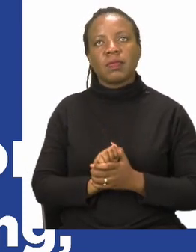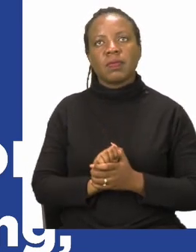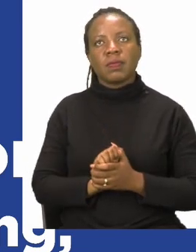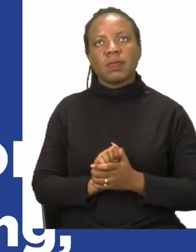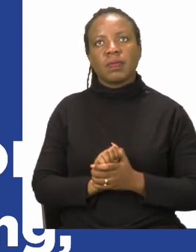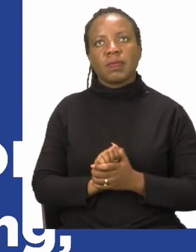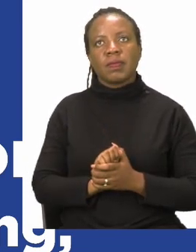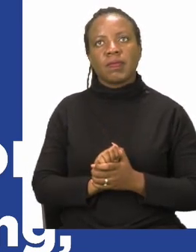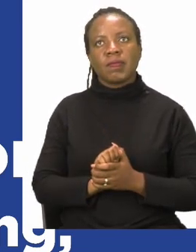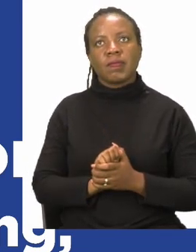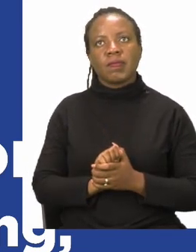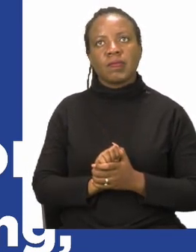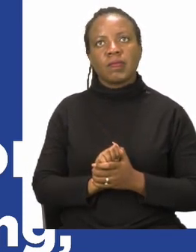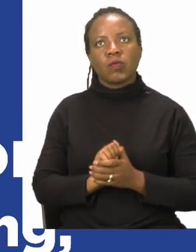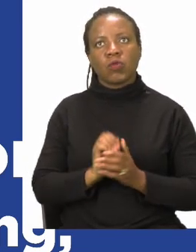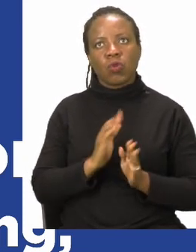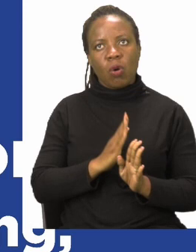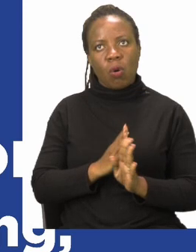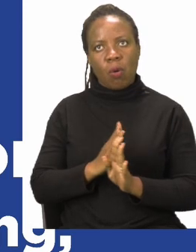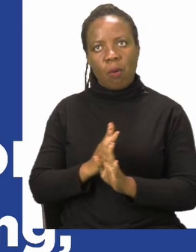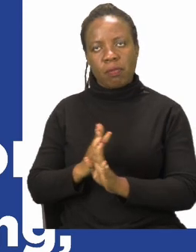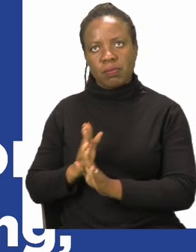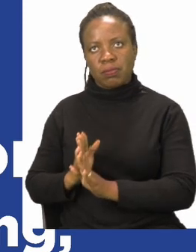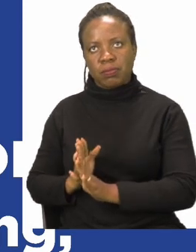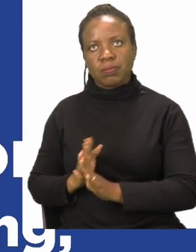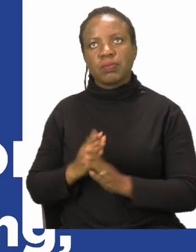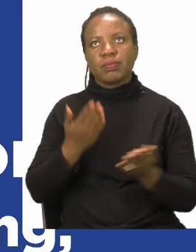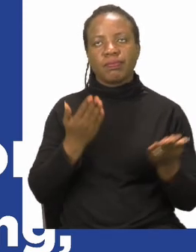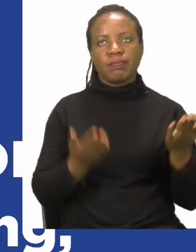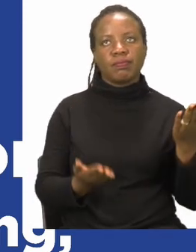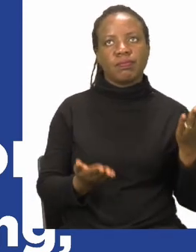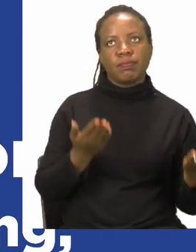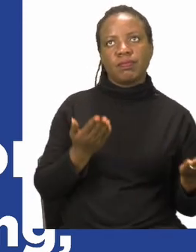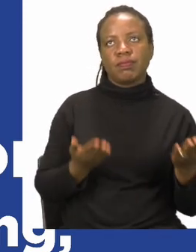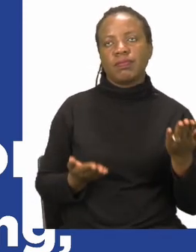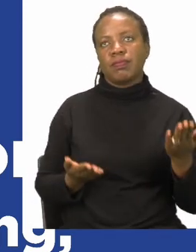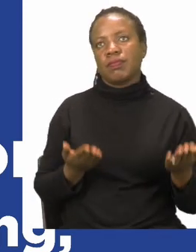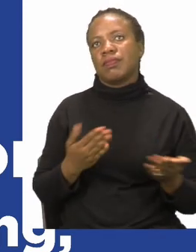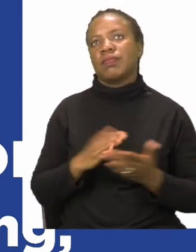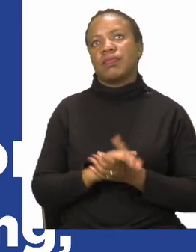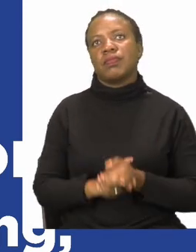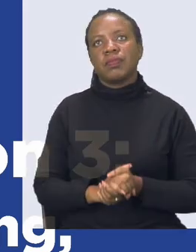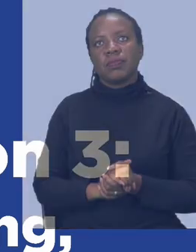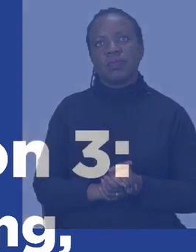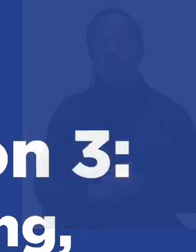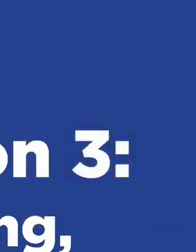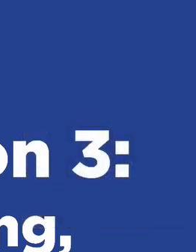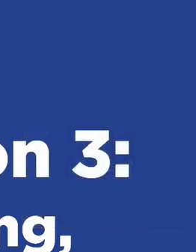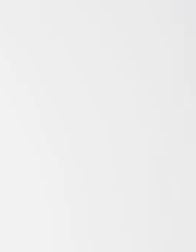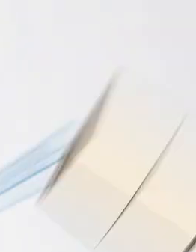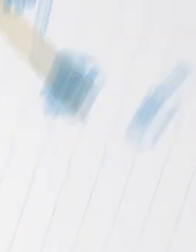syllables and ordering and comparing.